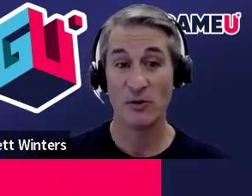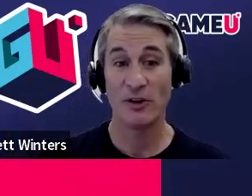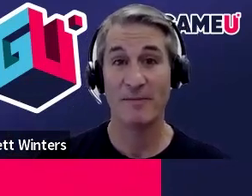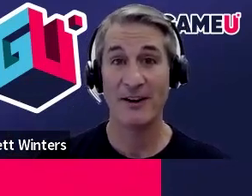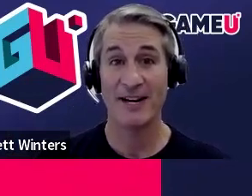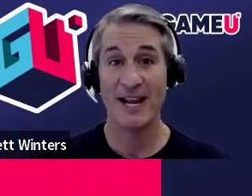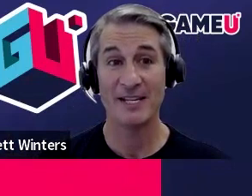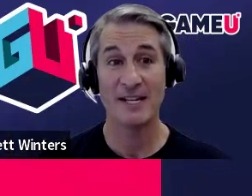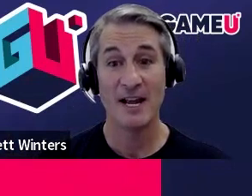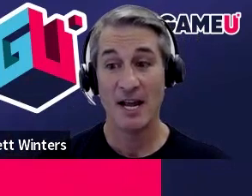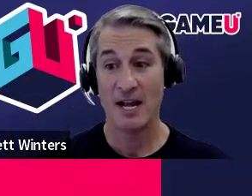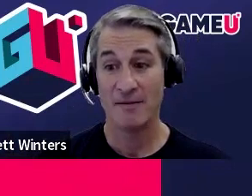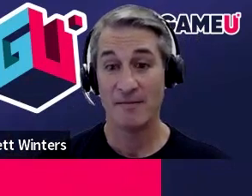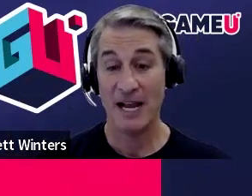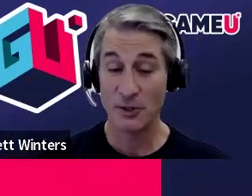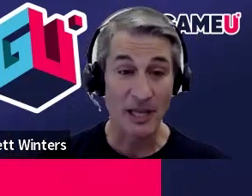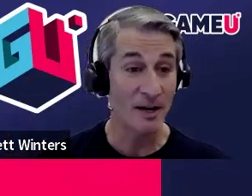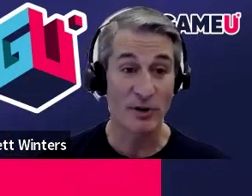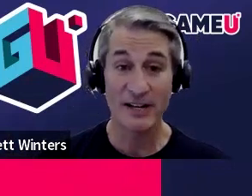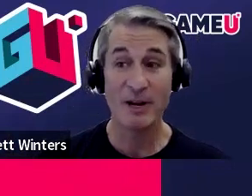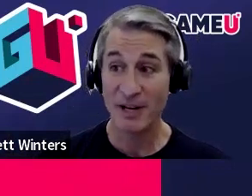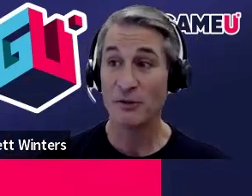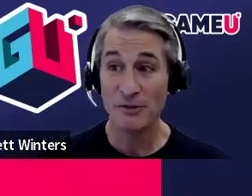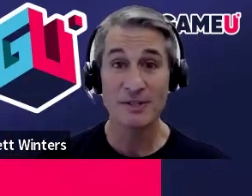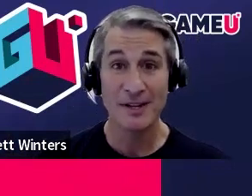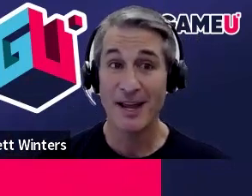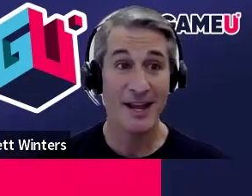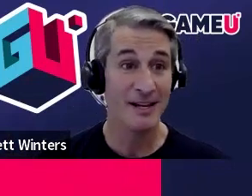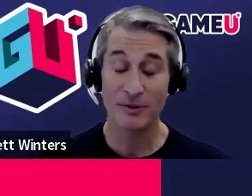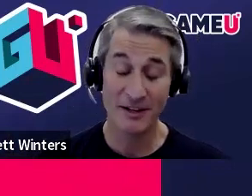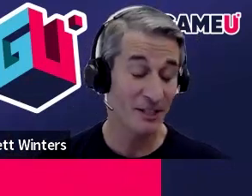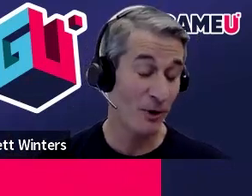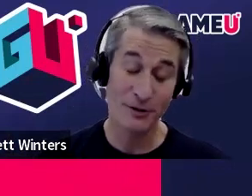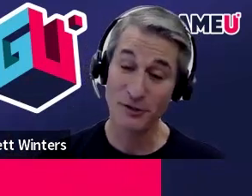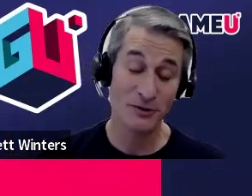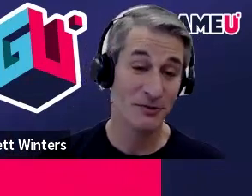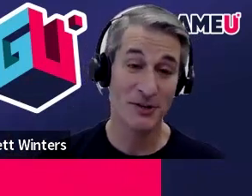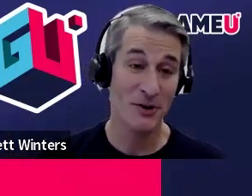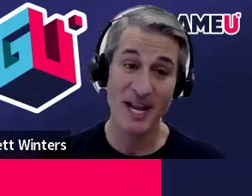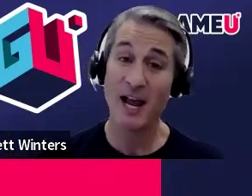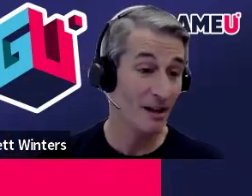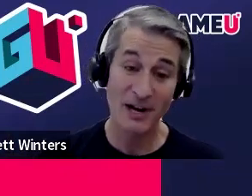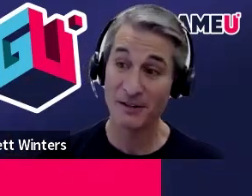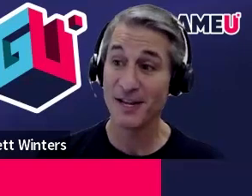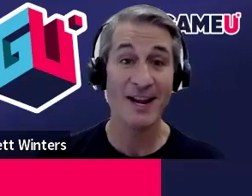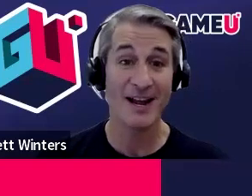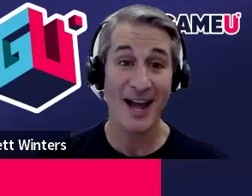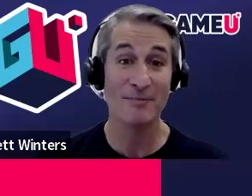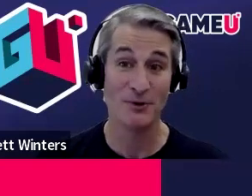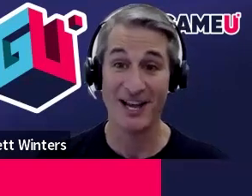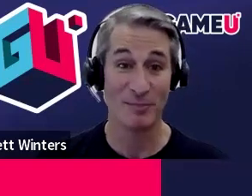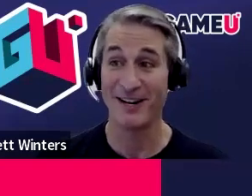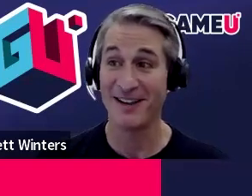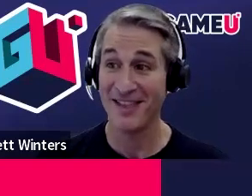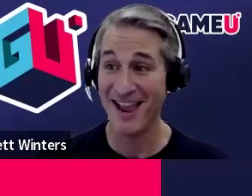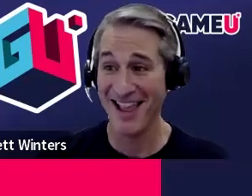us spread the word about it. And I do a lot of bragging about my students, and I will tell you 1,200 students. So yeah, I'm proud to say I